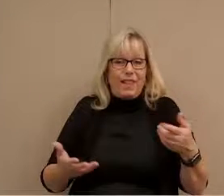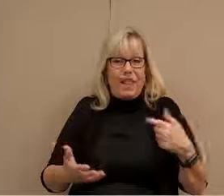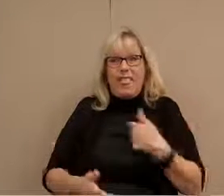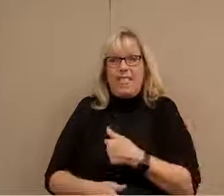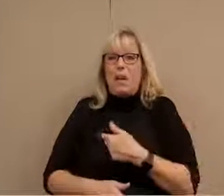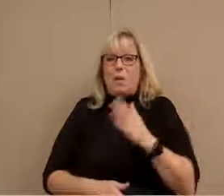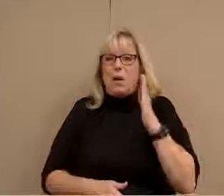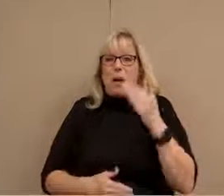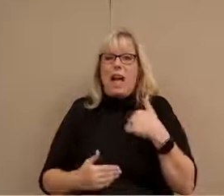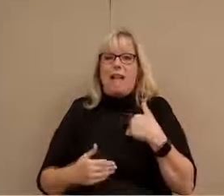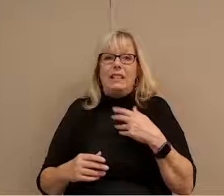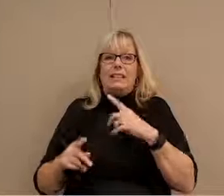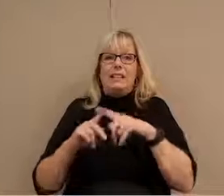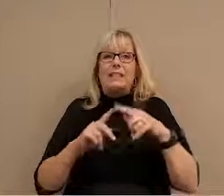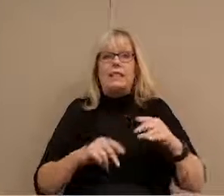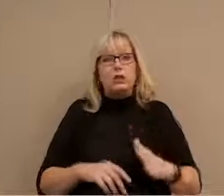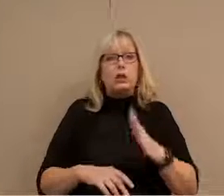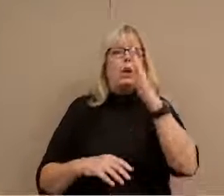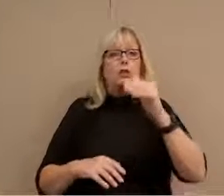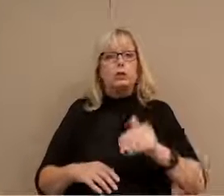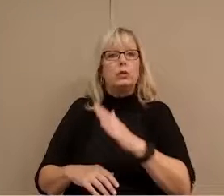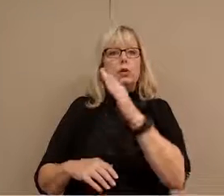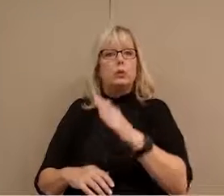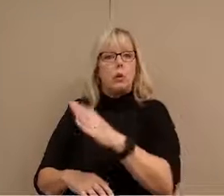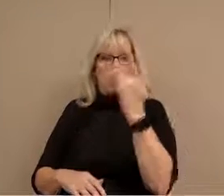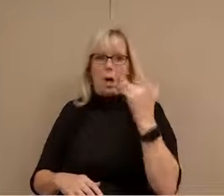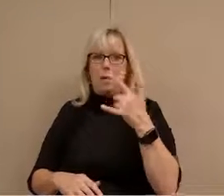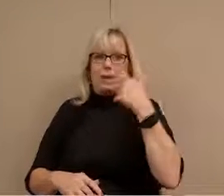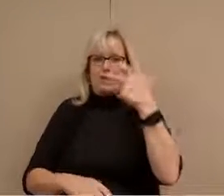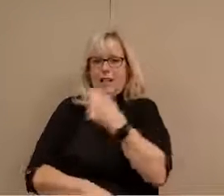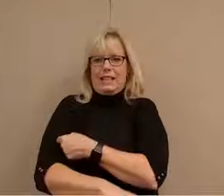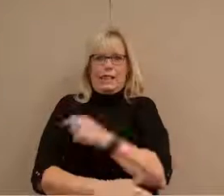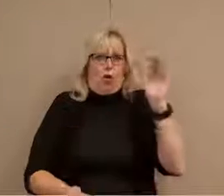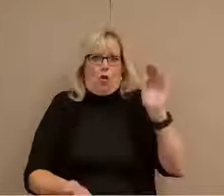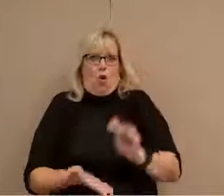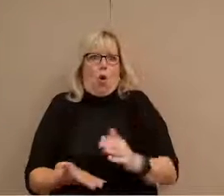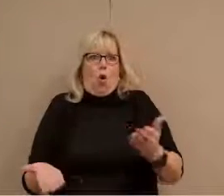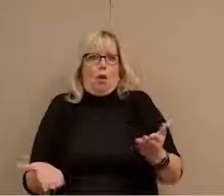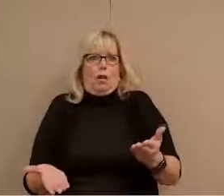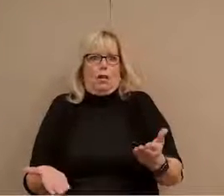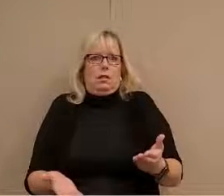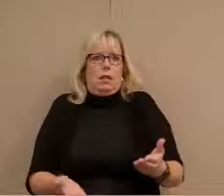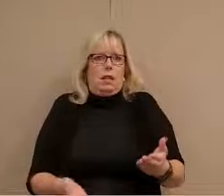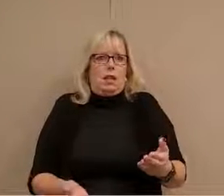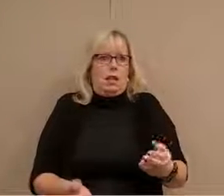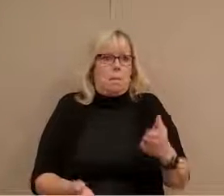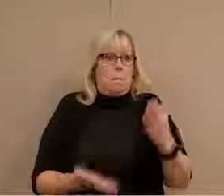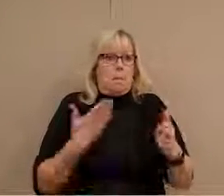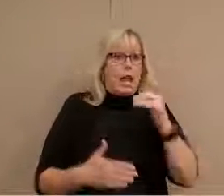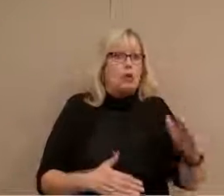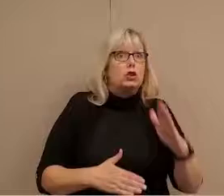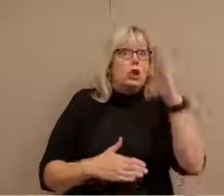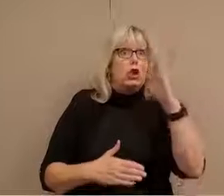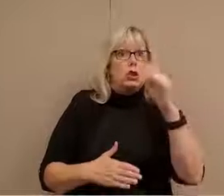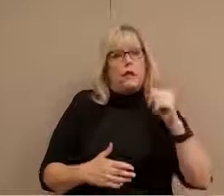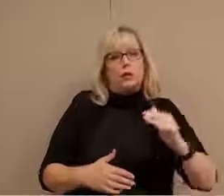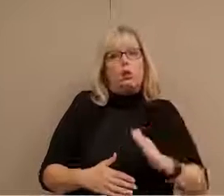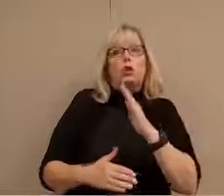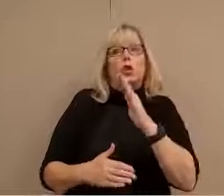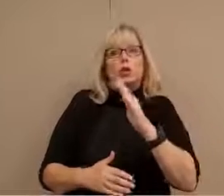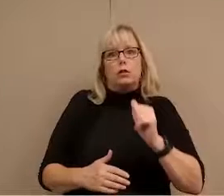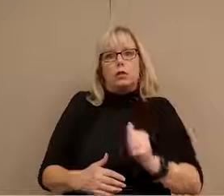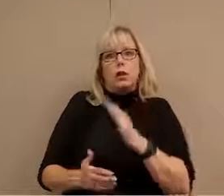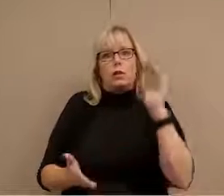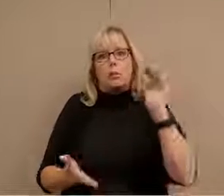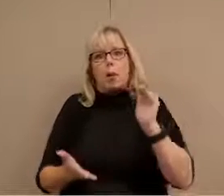have a series of surges because of the low percentage of vaccination. They might be smaller and smaller, but I think we're going to have a series of surges, so it kind